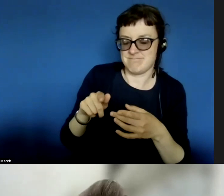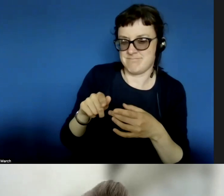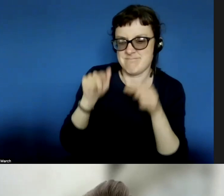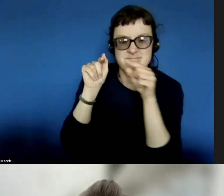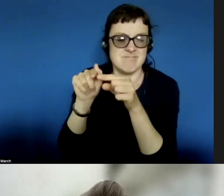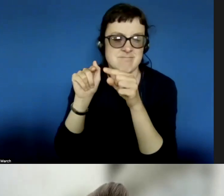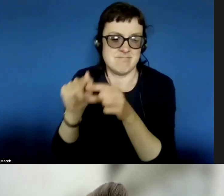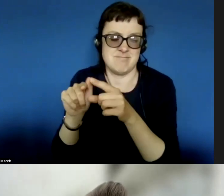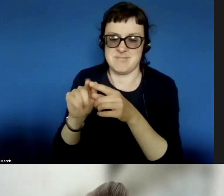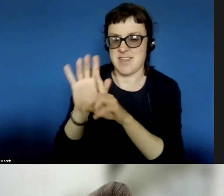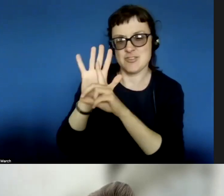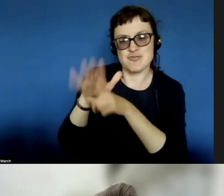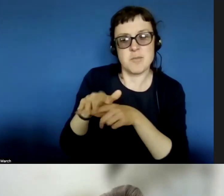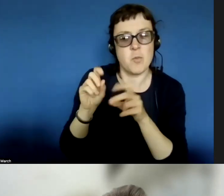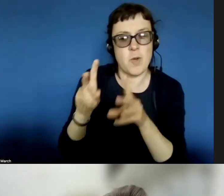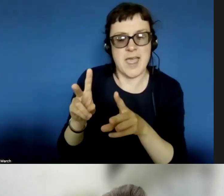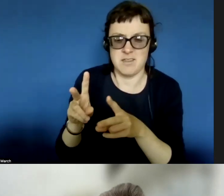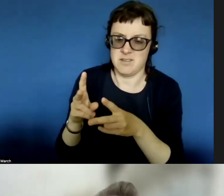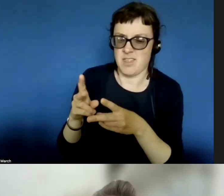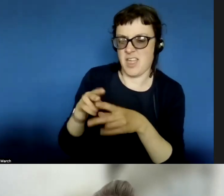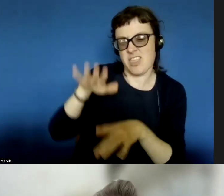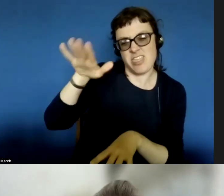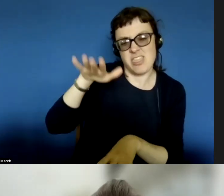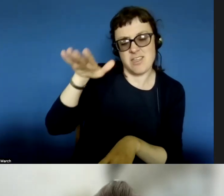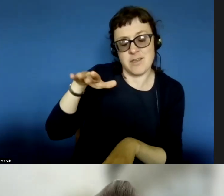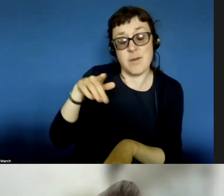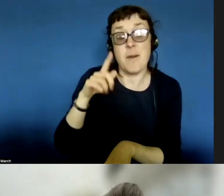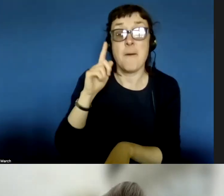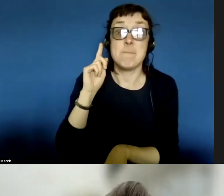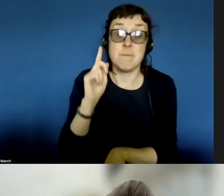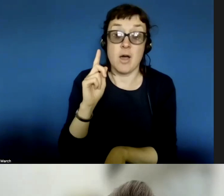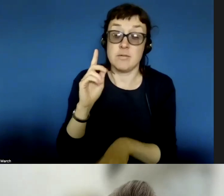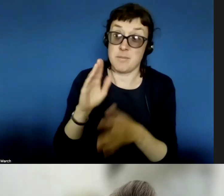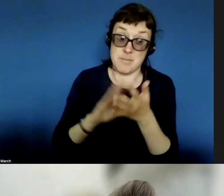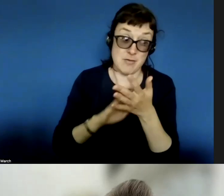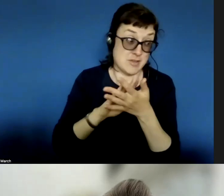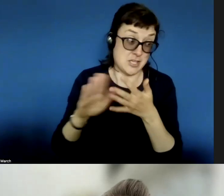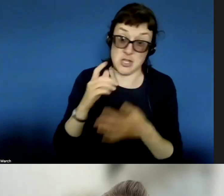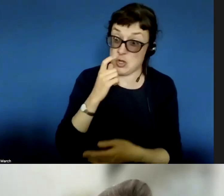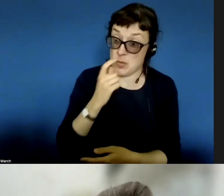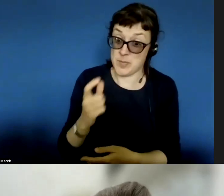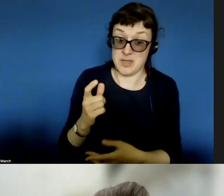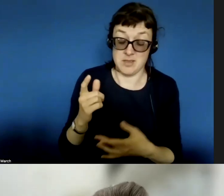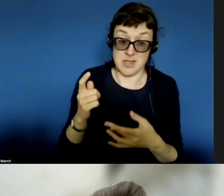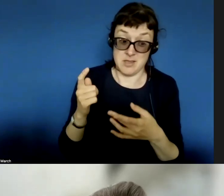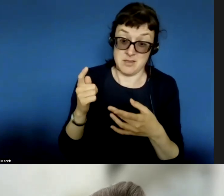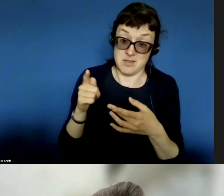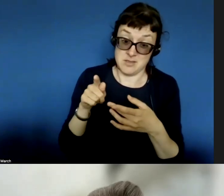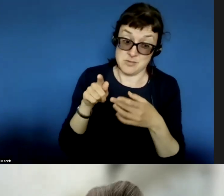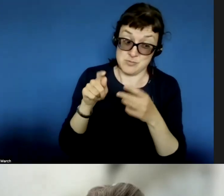misogynistic sort of paternalistic way, but she could be a woman who was being treated like that but